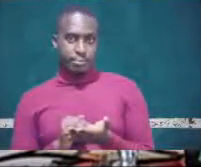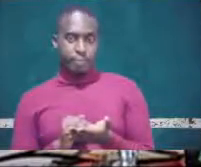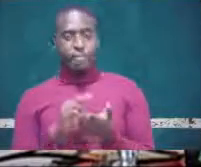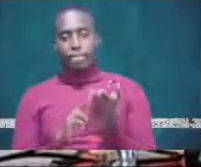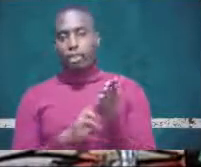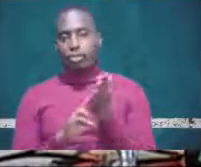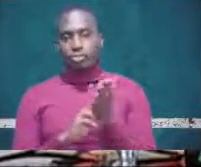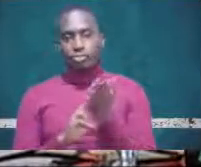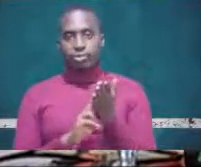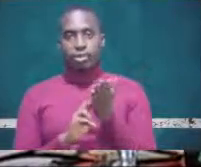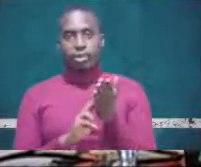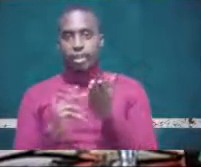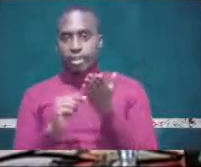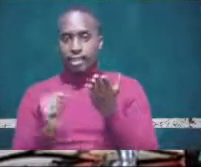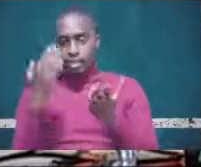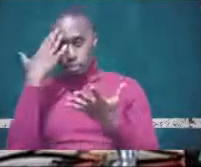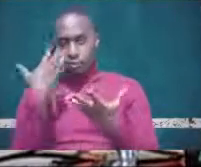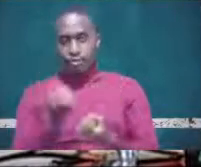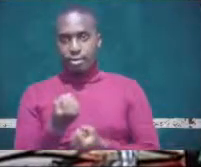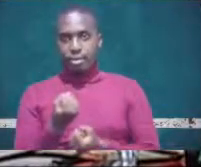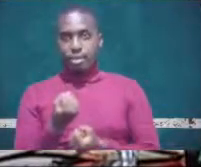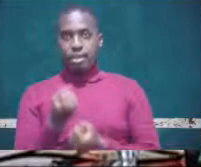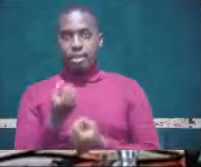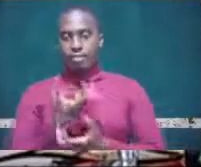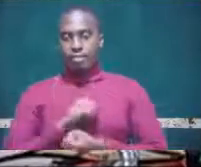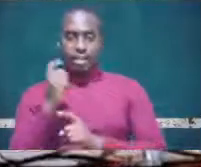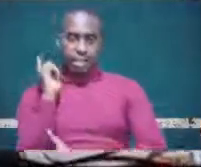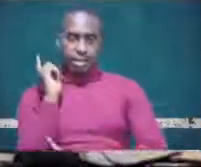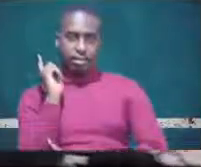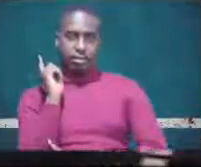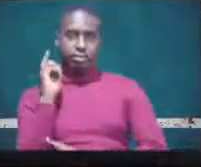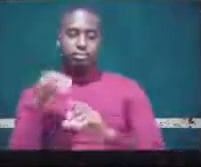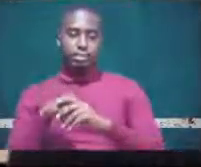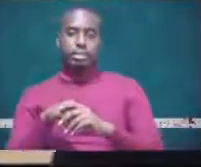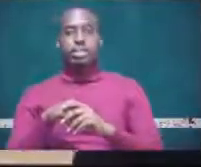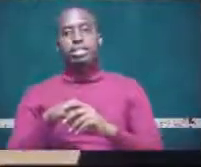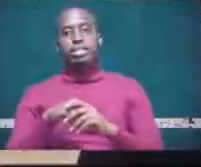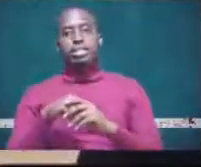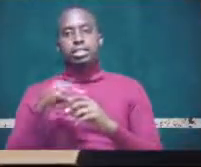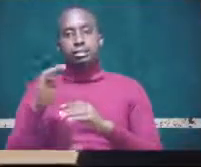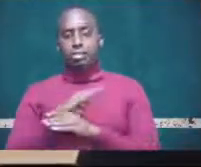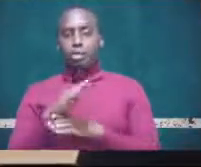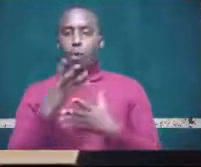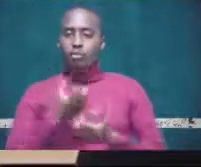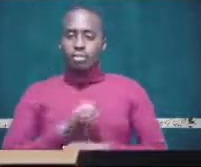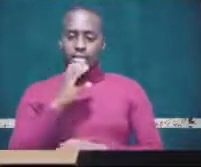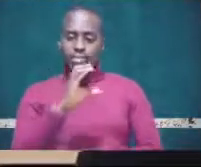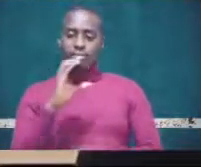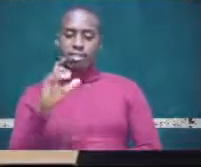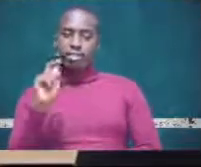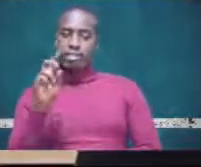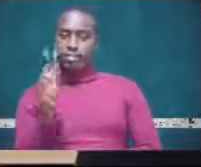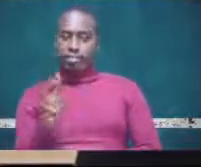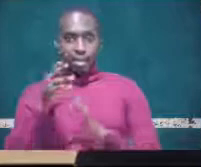use technology to maintain security in the business. How? There's what you call CCTV cameras. CCTV